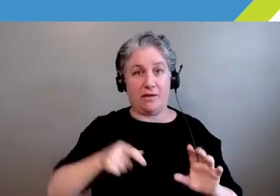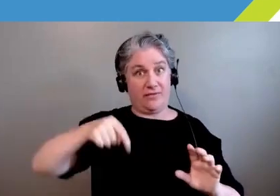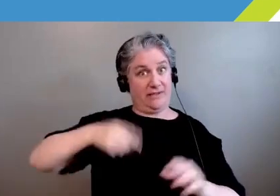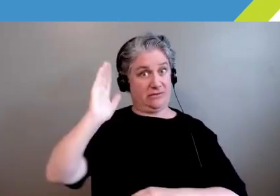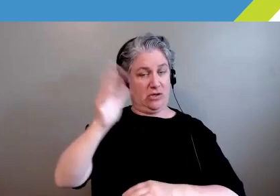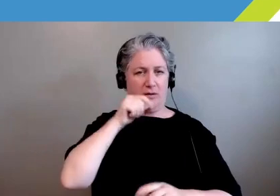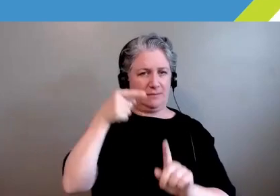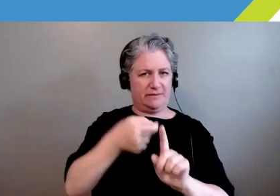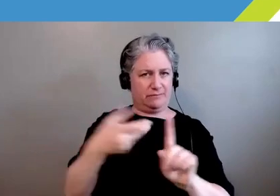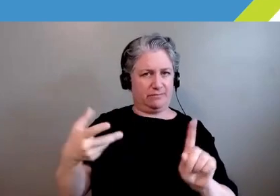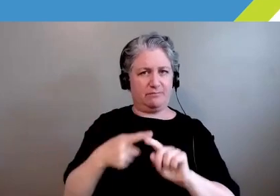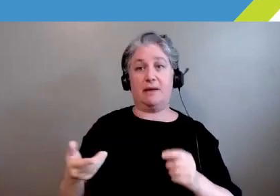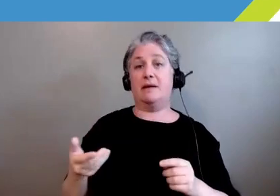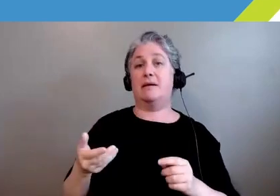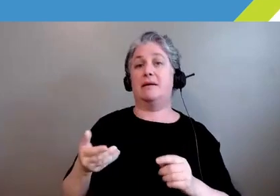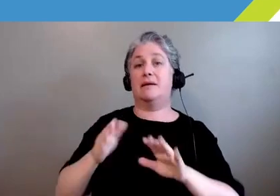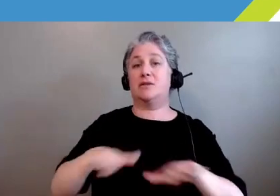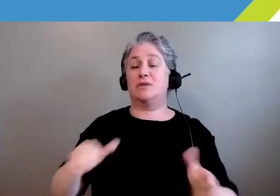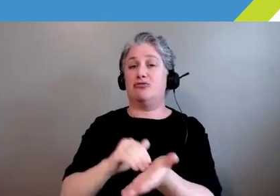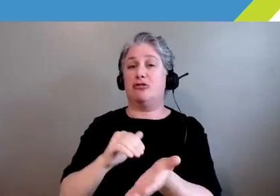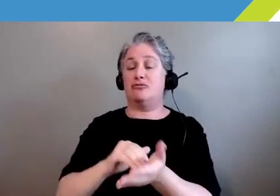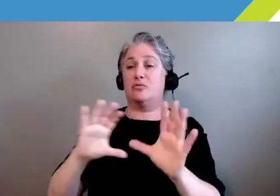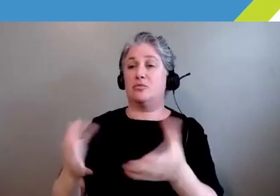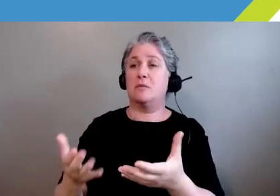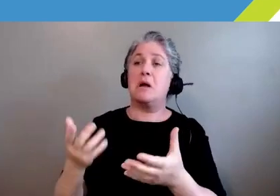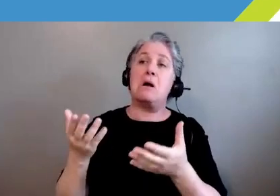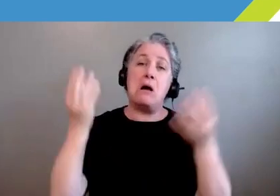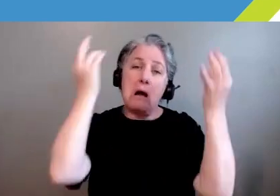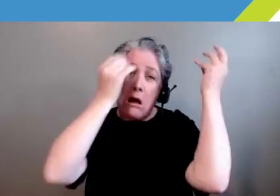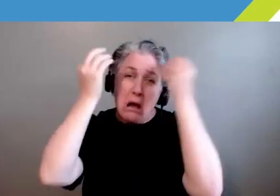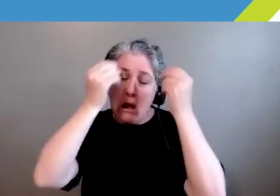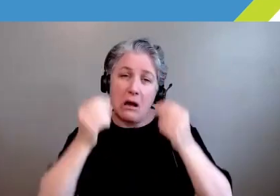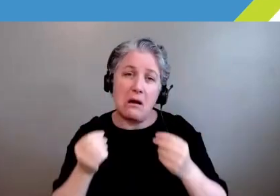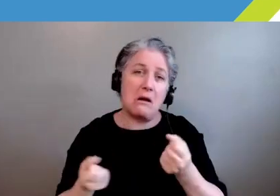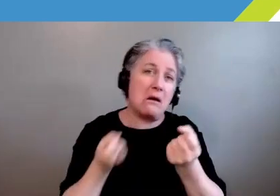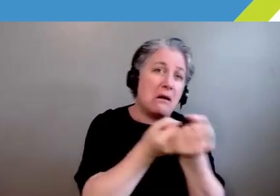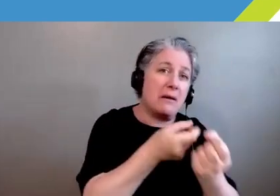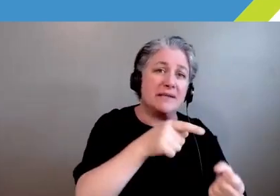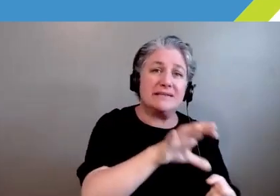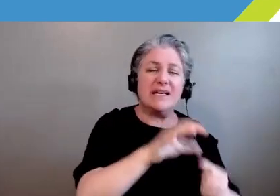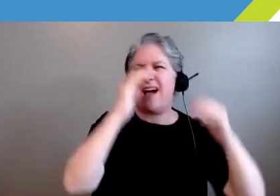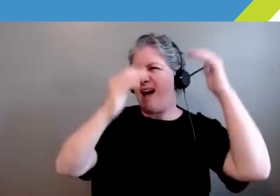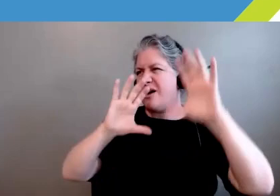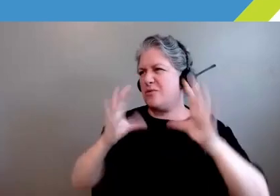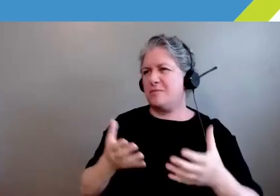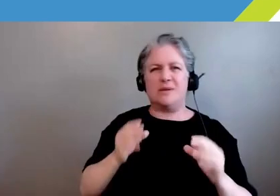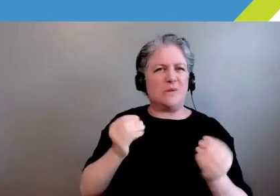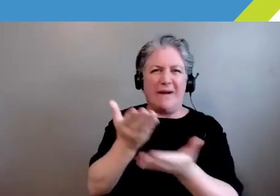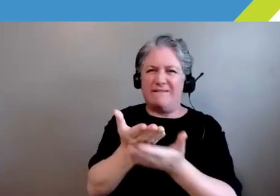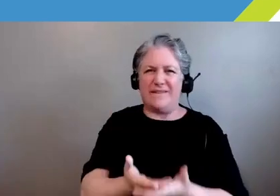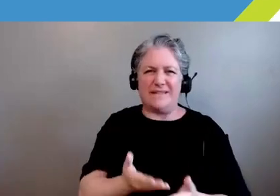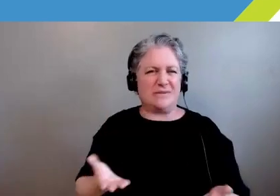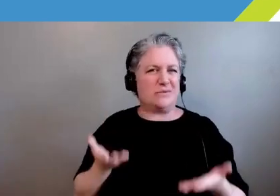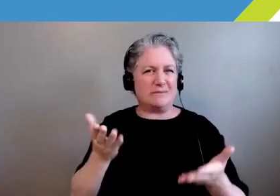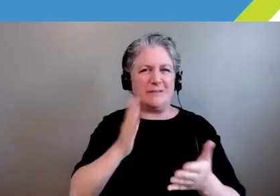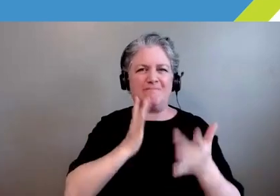the recommendation from the pediatric group at the top is that it may be considered for treating PSC, and from the adult group is there's insufficient evidence to recommend it,